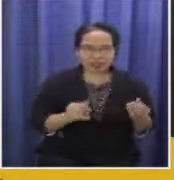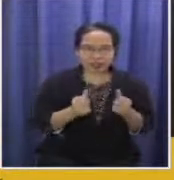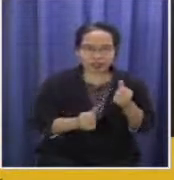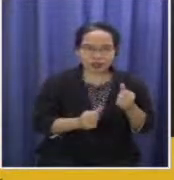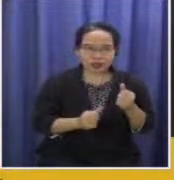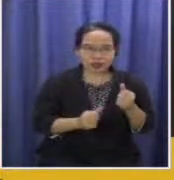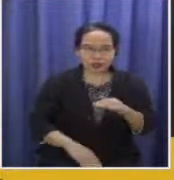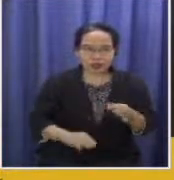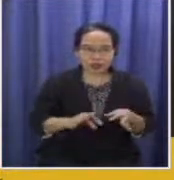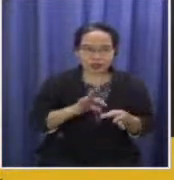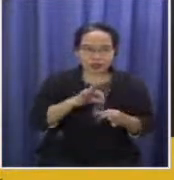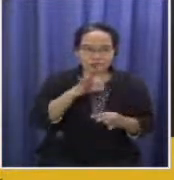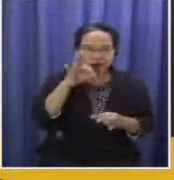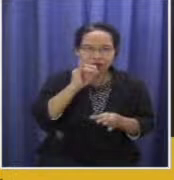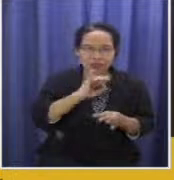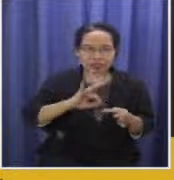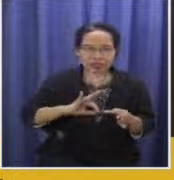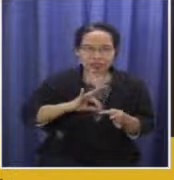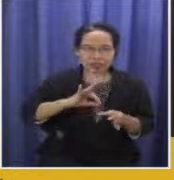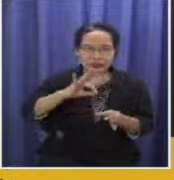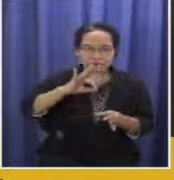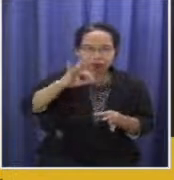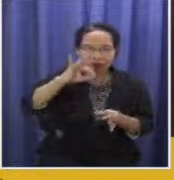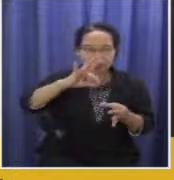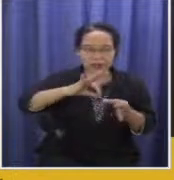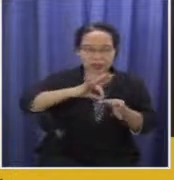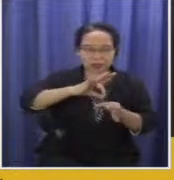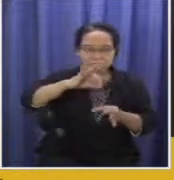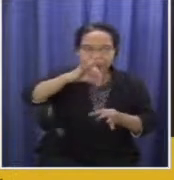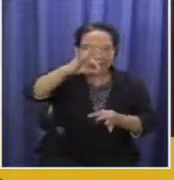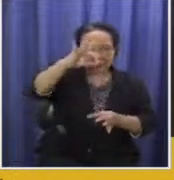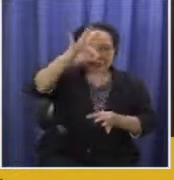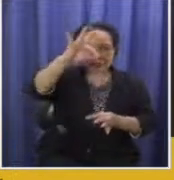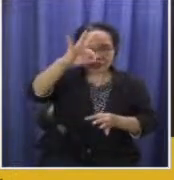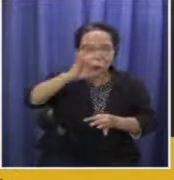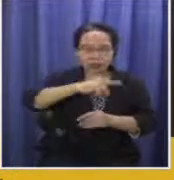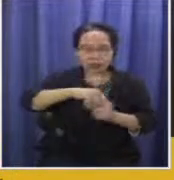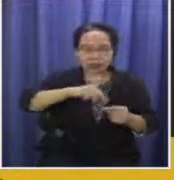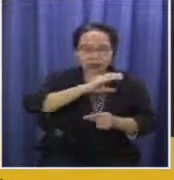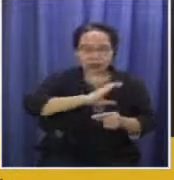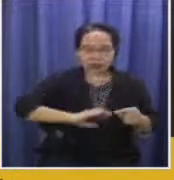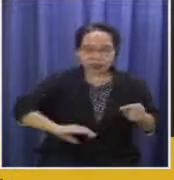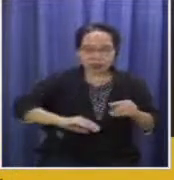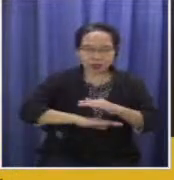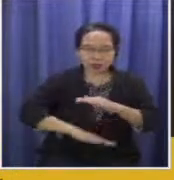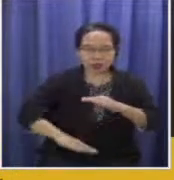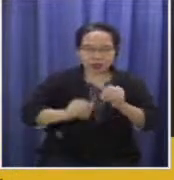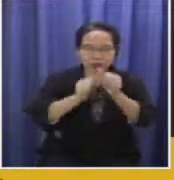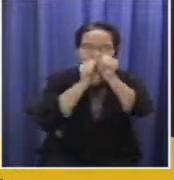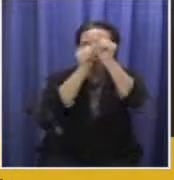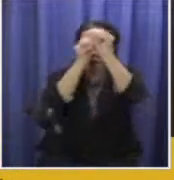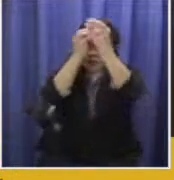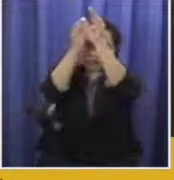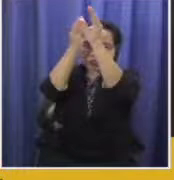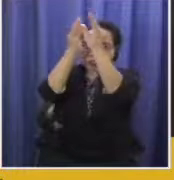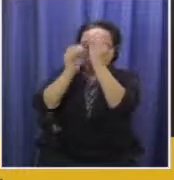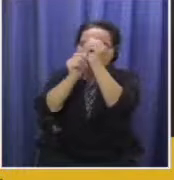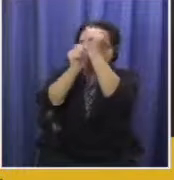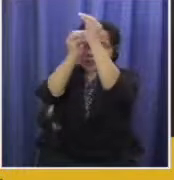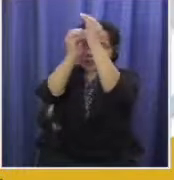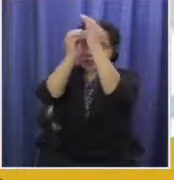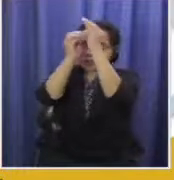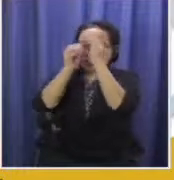and that which is born of the spirit is spirit. When Christ was born of the Father